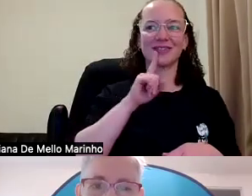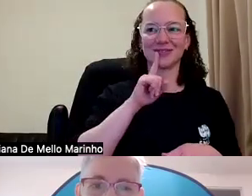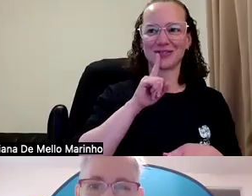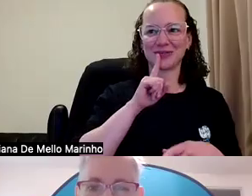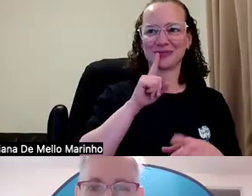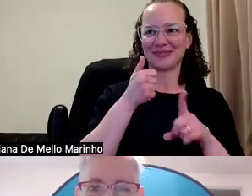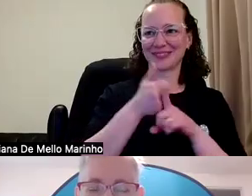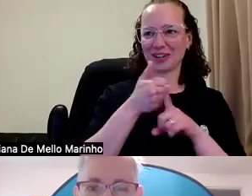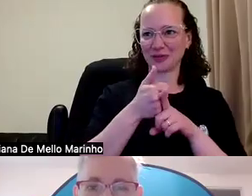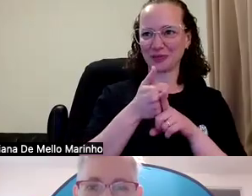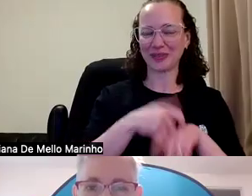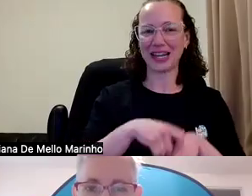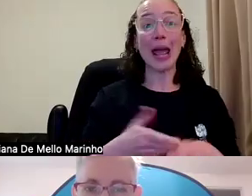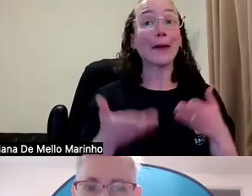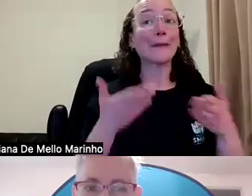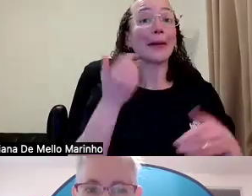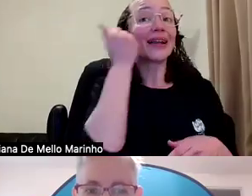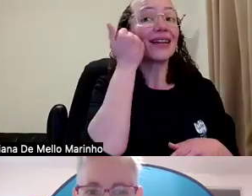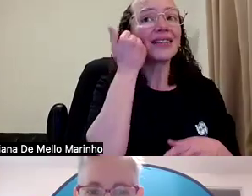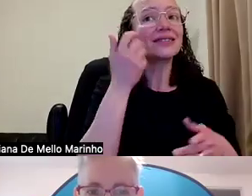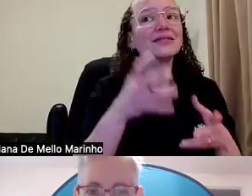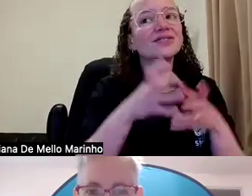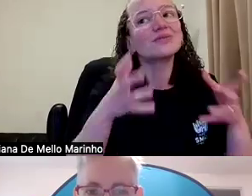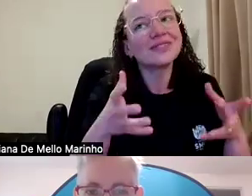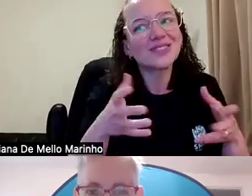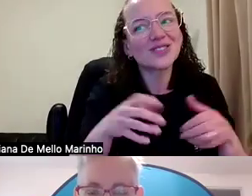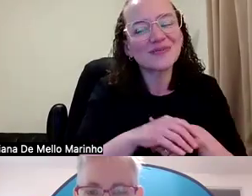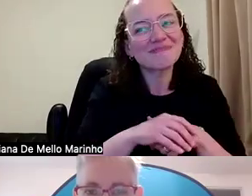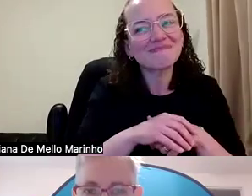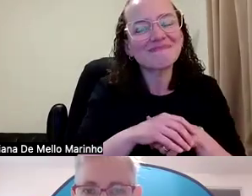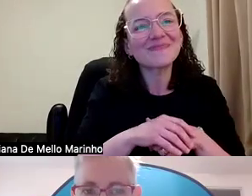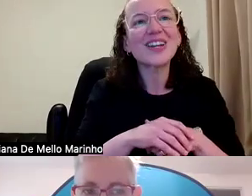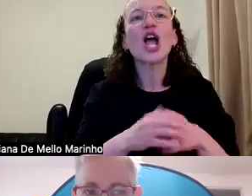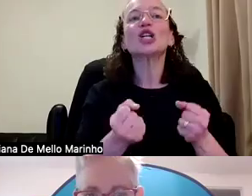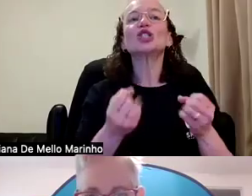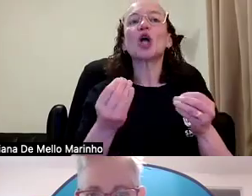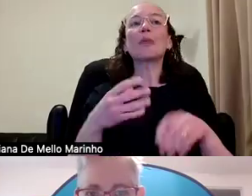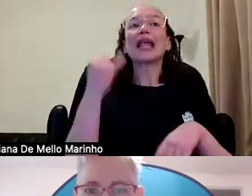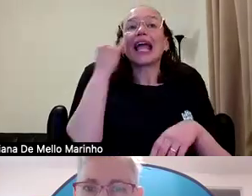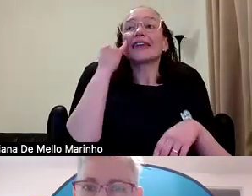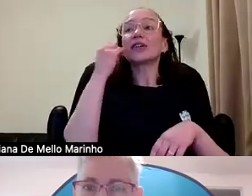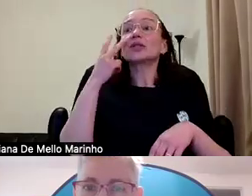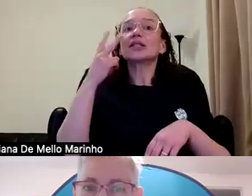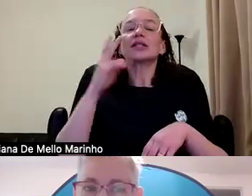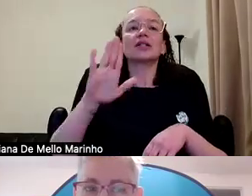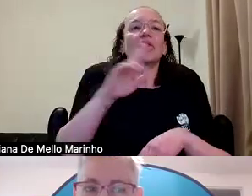It's a lot for interpreters and deaf. Maybe the dentist not so much.